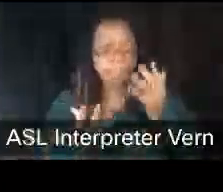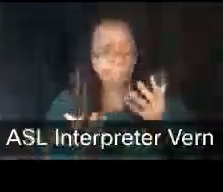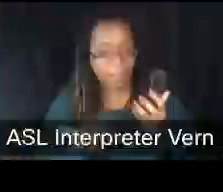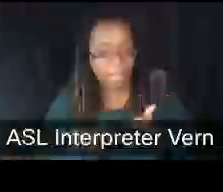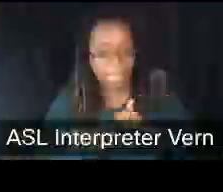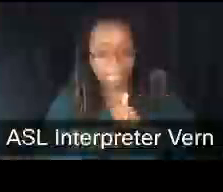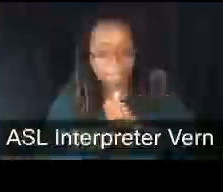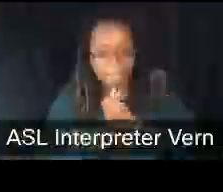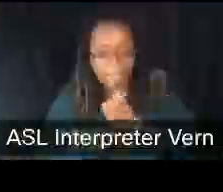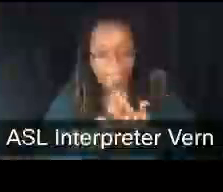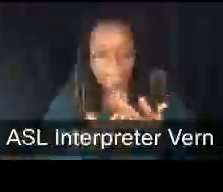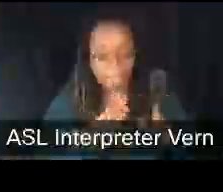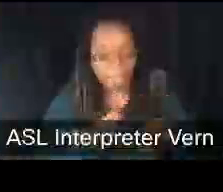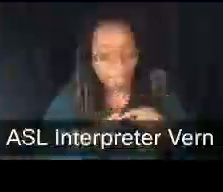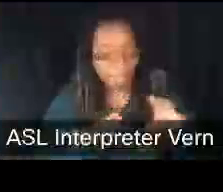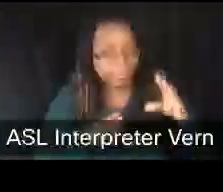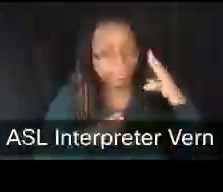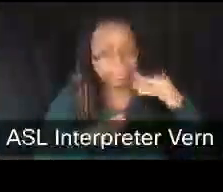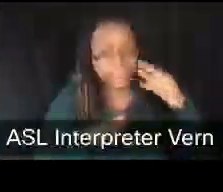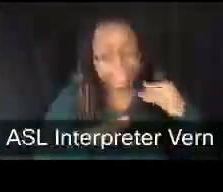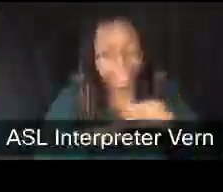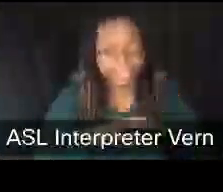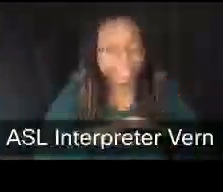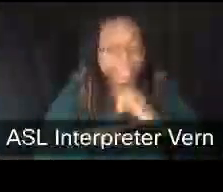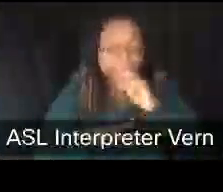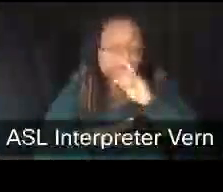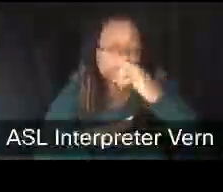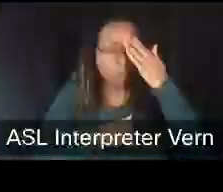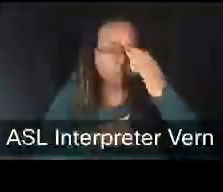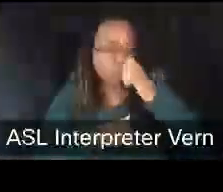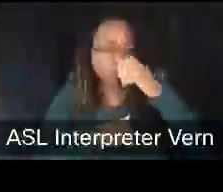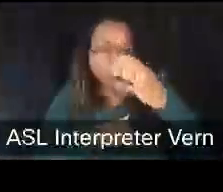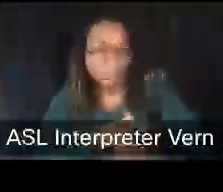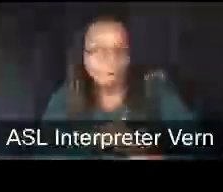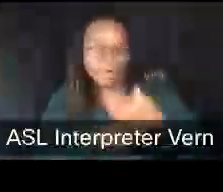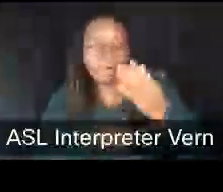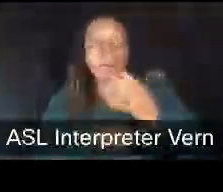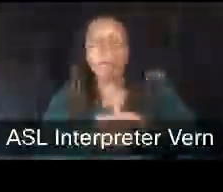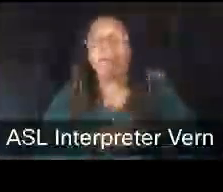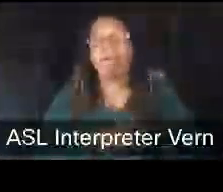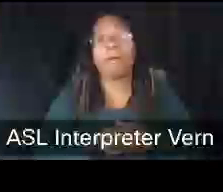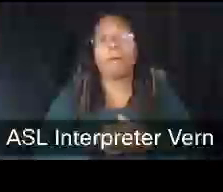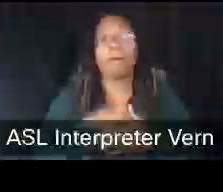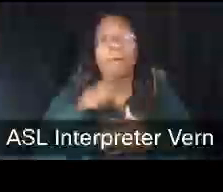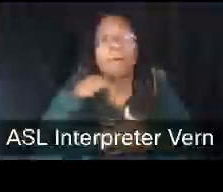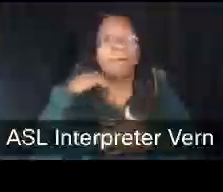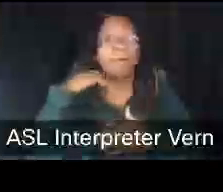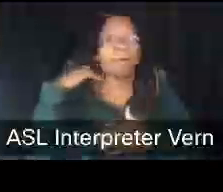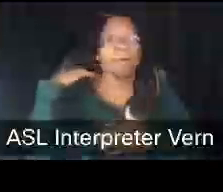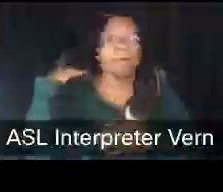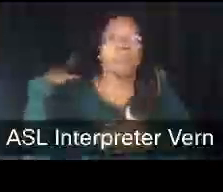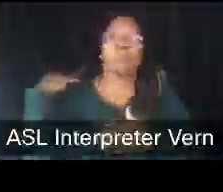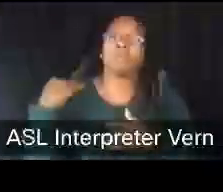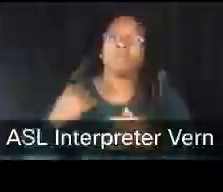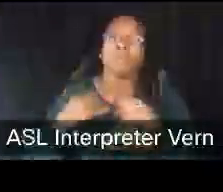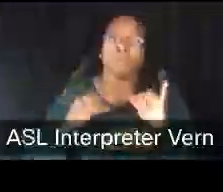their experiences without really knowing you, and how that's a sign